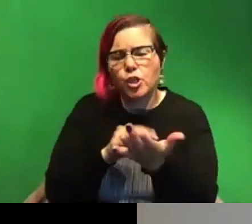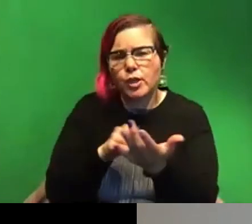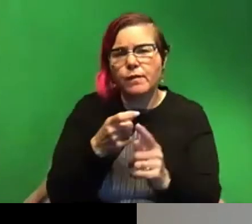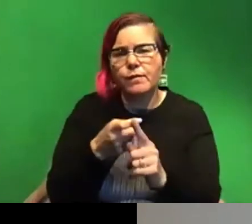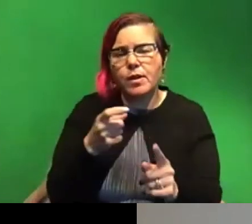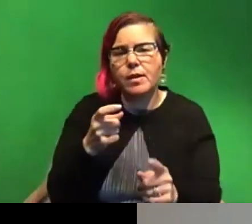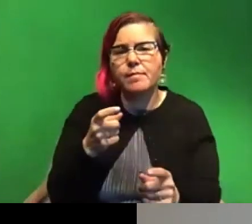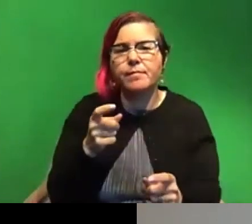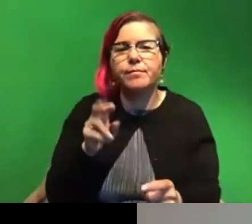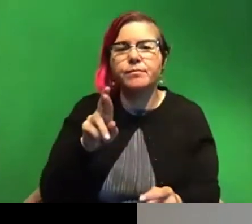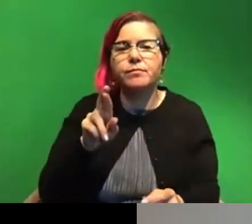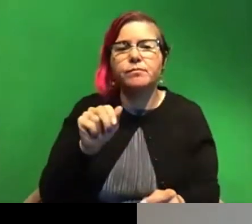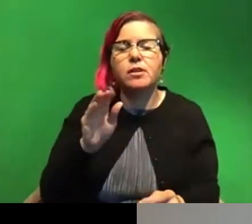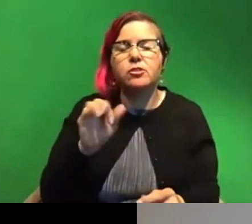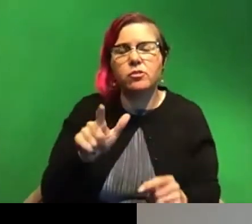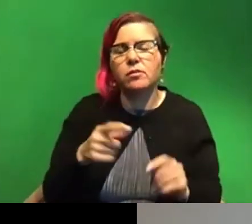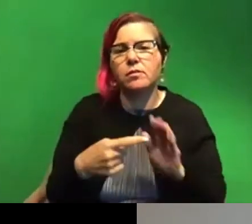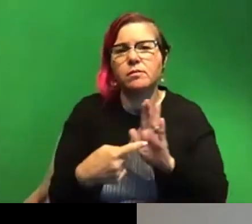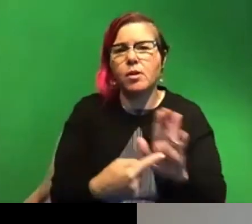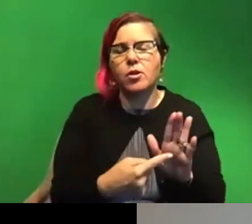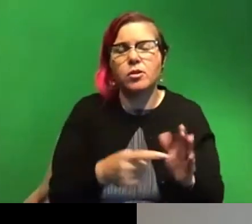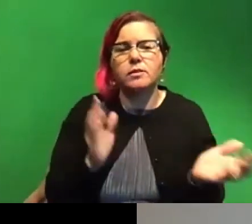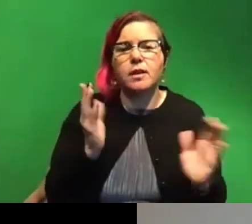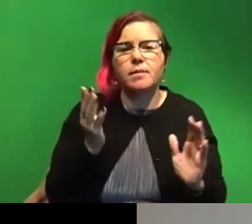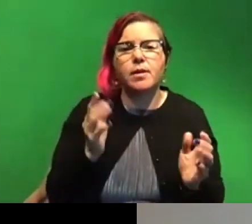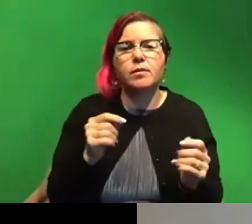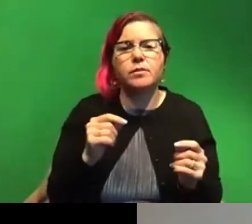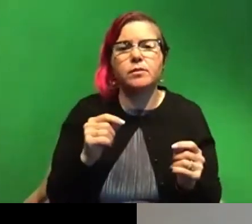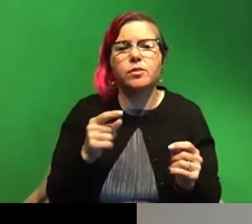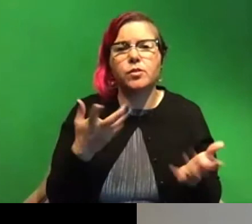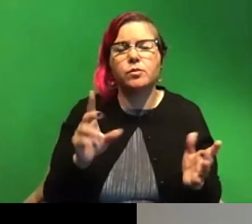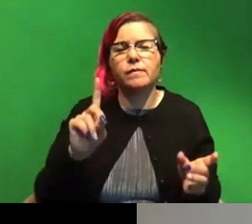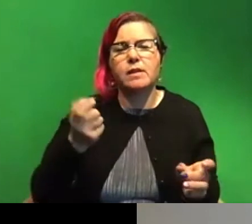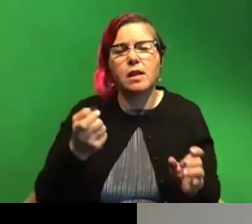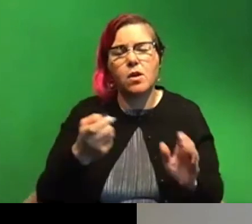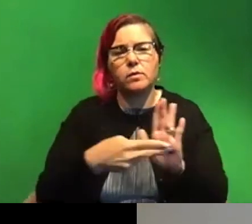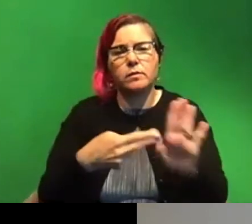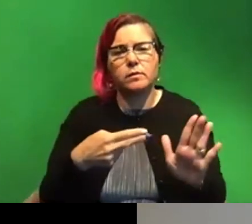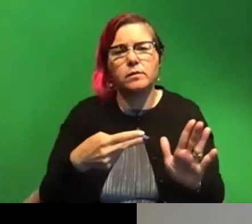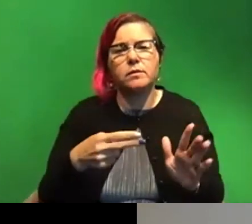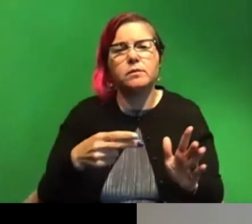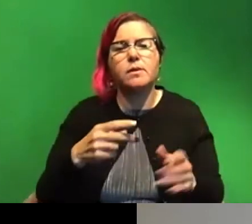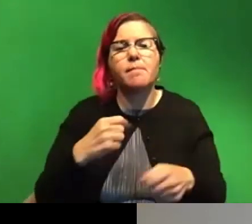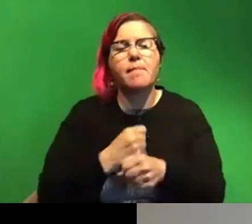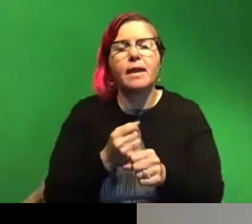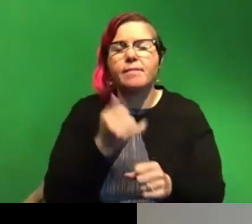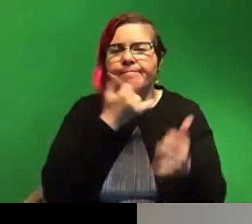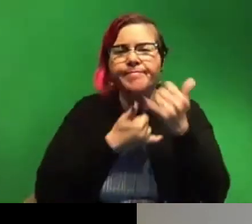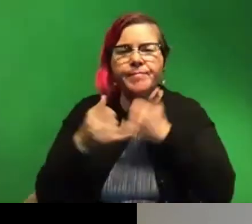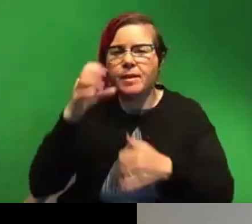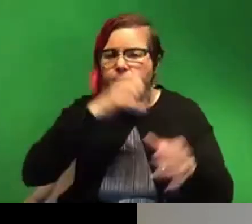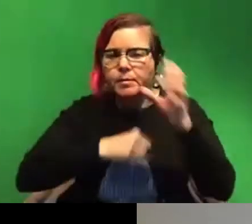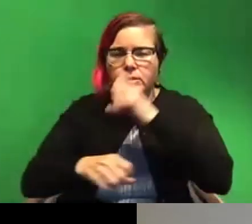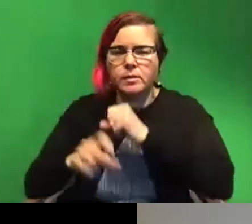maybe like racial markers versus like what you've been diagnosed with. And so it's starting to make incorrect assumptions about